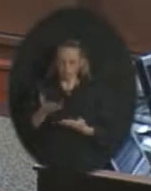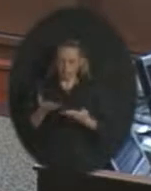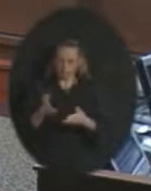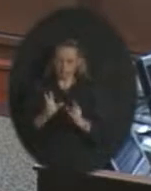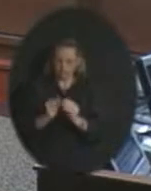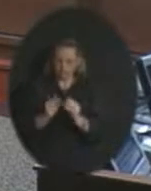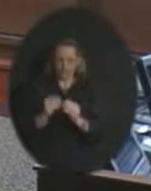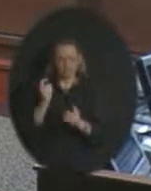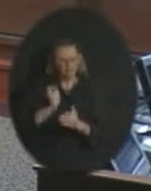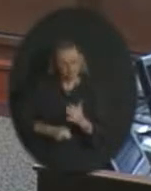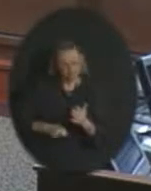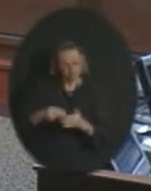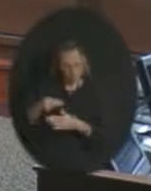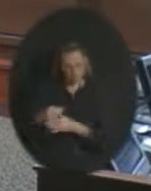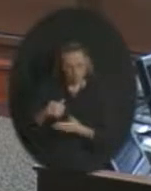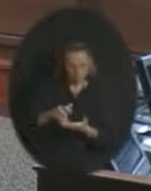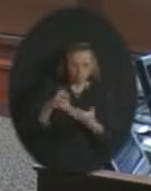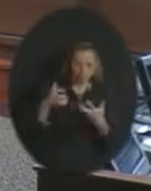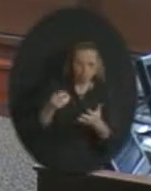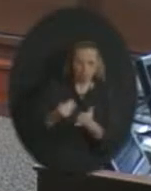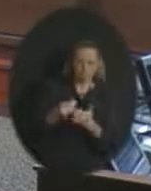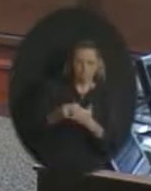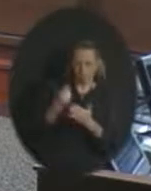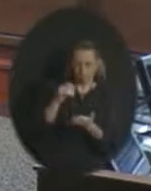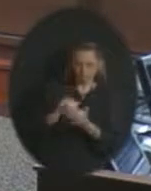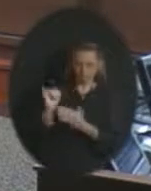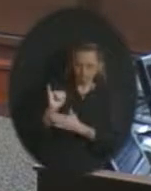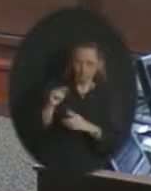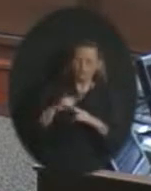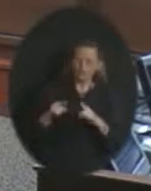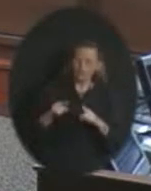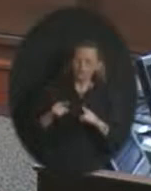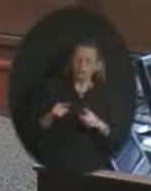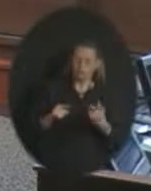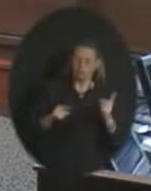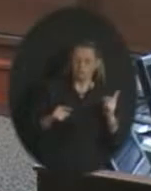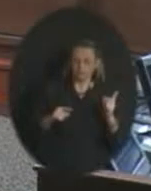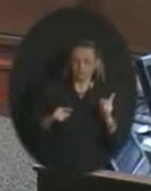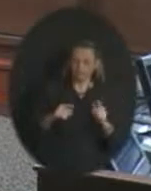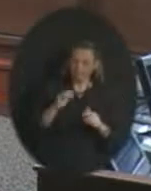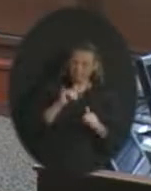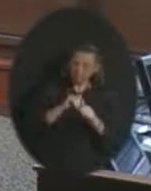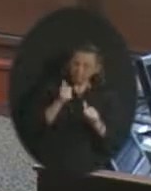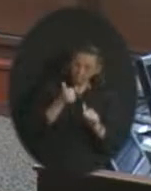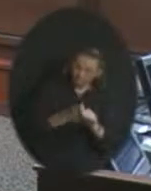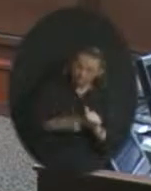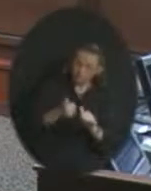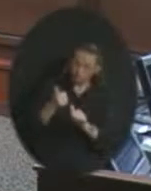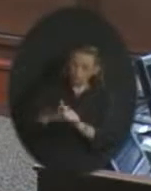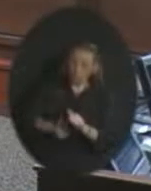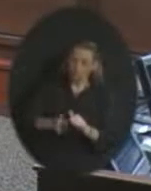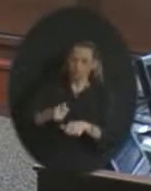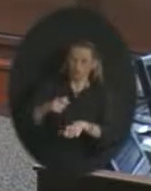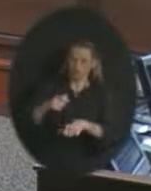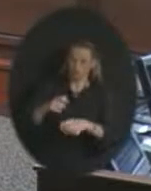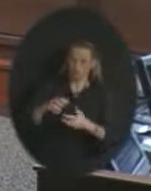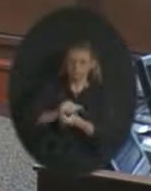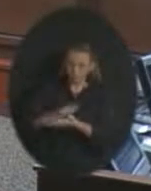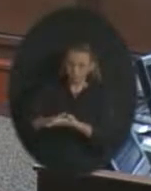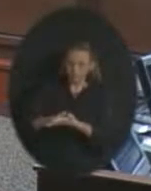of coverage. But that's per occurrence, and if we had two occurrences, that's $800,000.